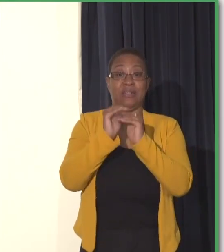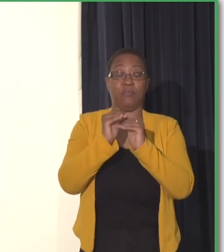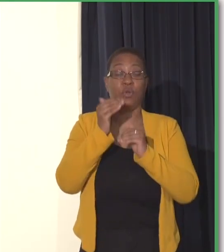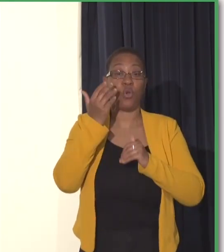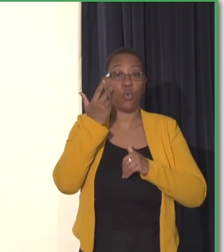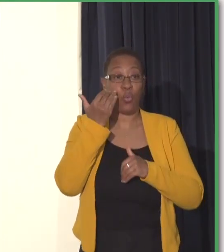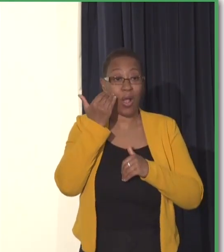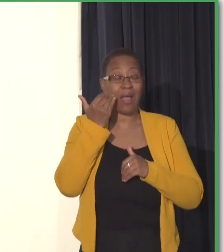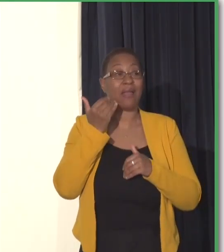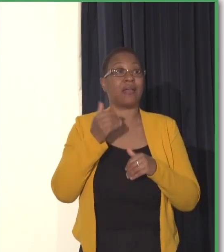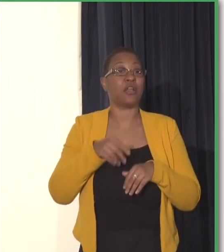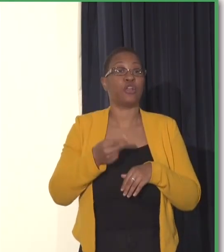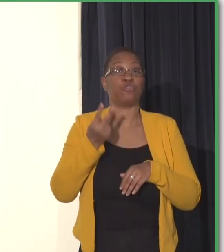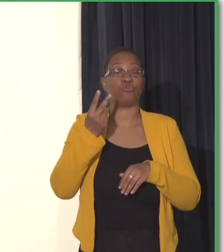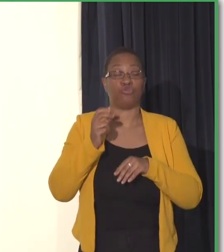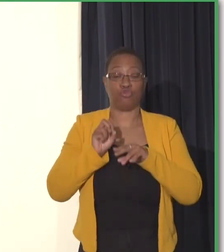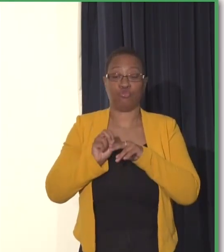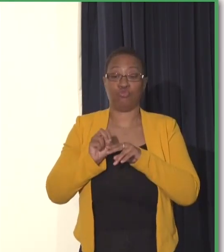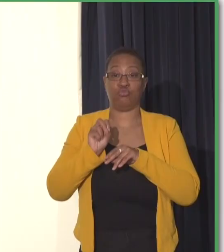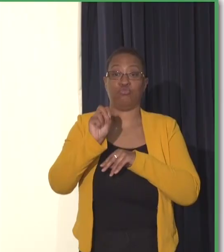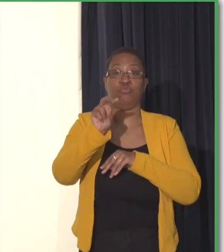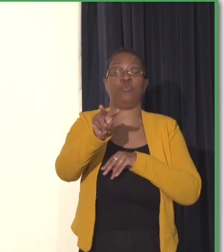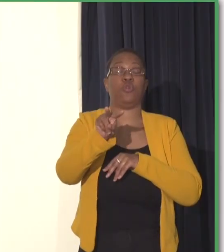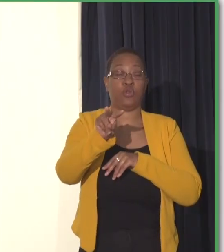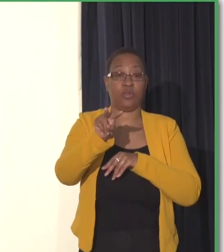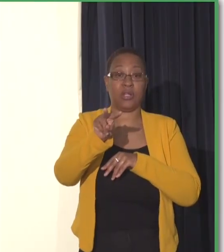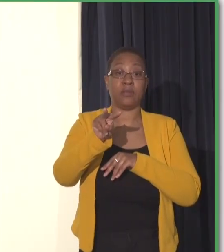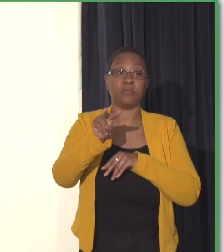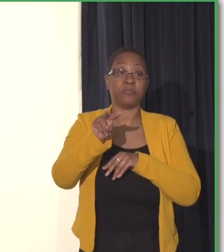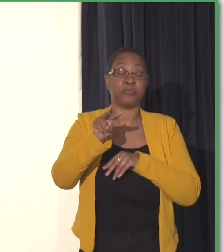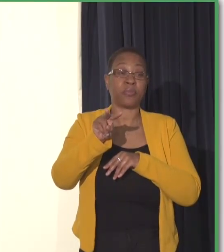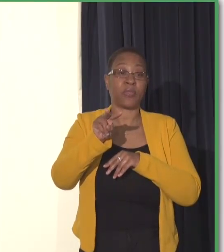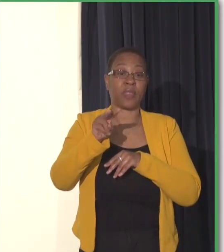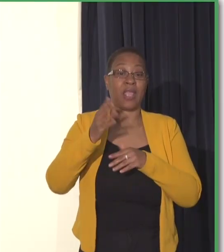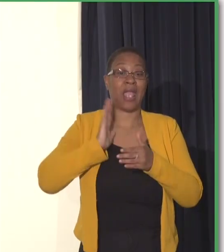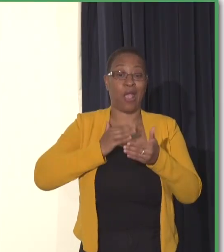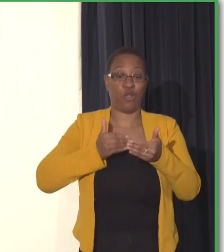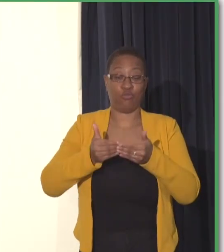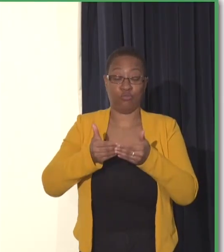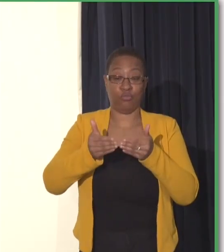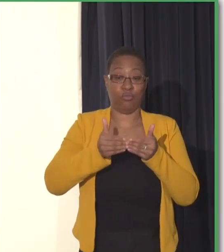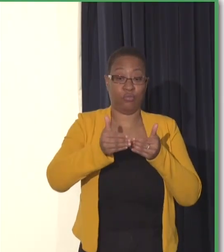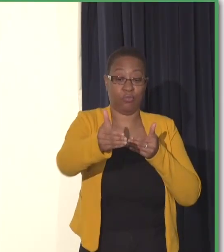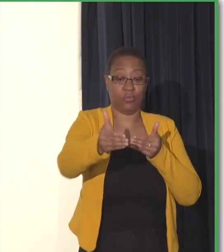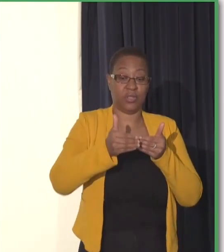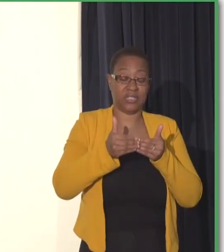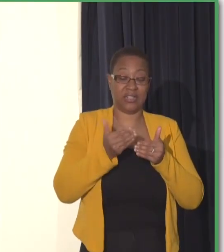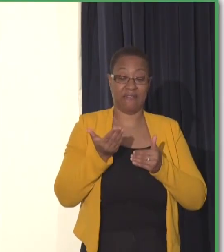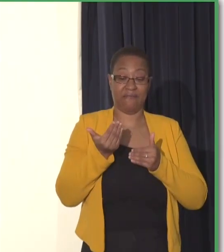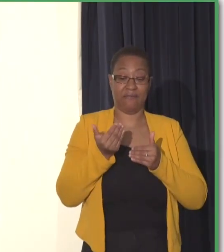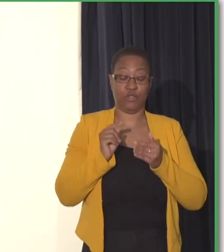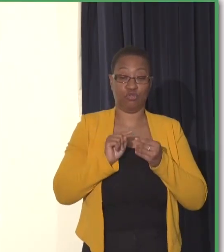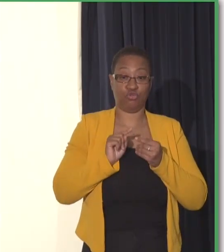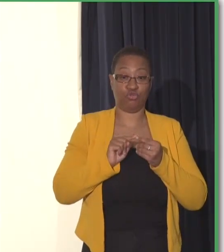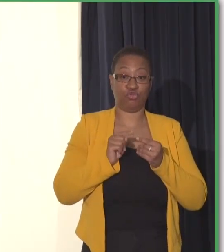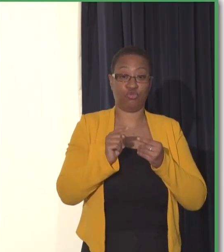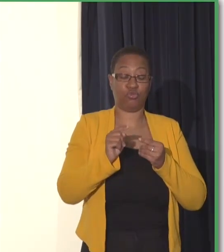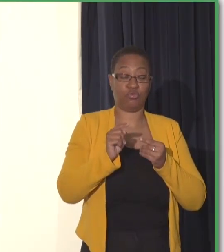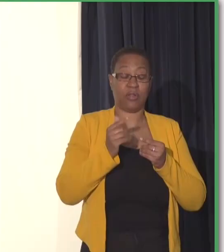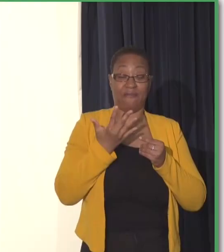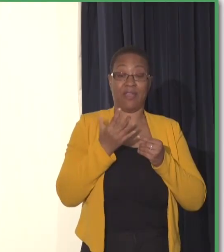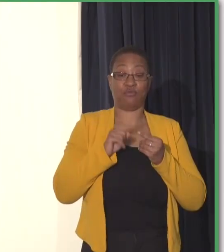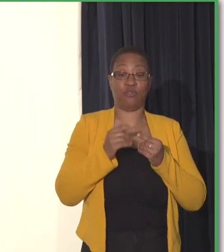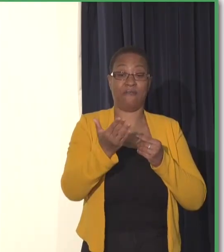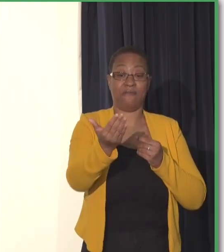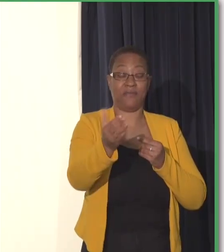because the 2 probes came out of the same cartridge. Our effective range was between 15 and maybe 5 feet. Okay. Whereas there's a lot of,